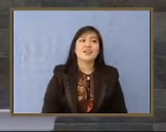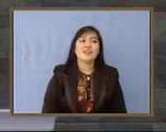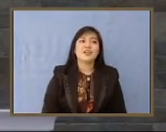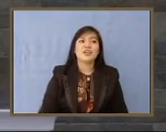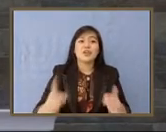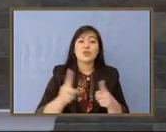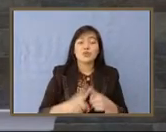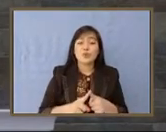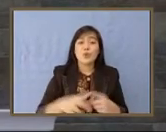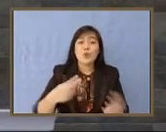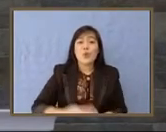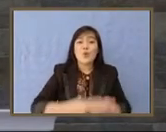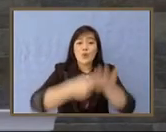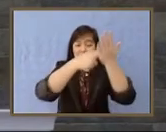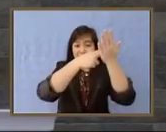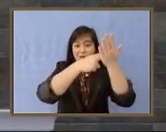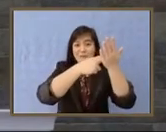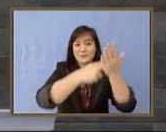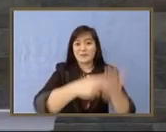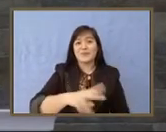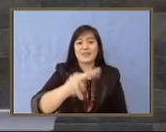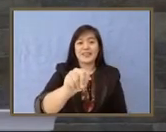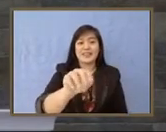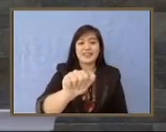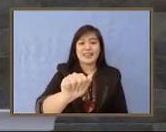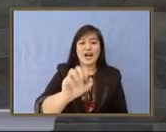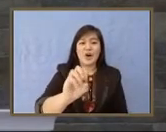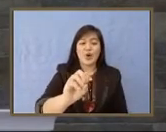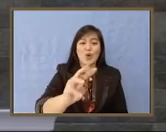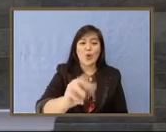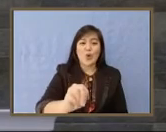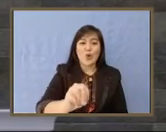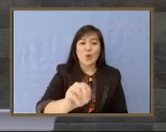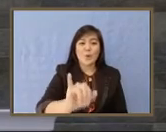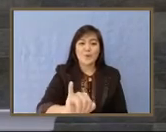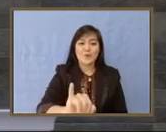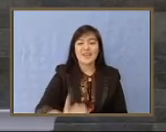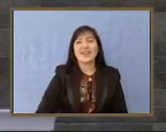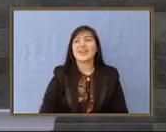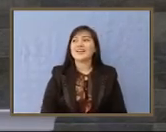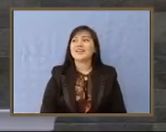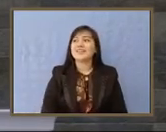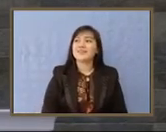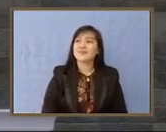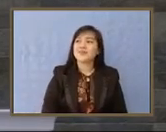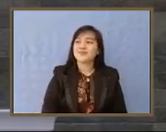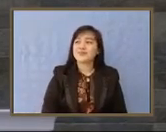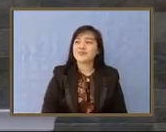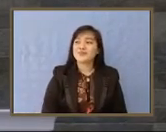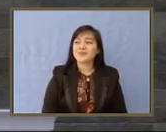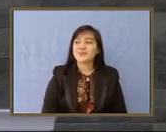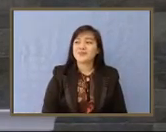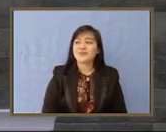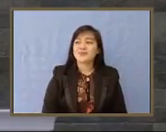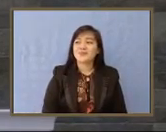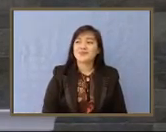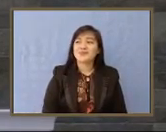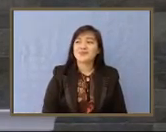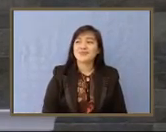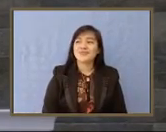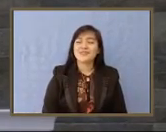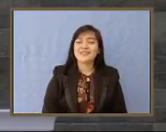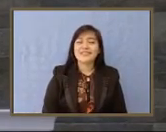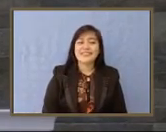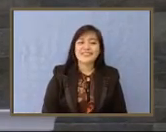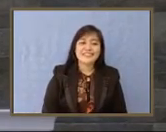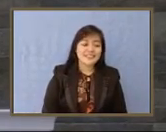Naomi nakasakasama ni Ma'am Charity. Okay? Maliwanag po ba tayo dyan? Andito po siya. Okay. So, nililiwanag